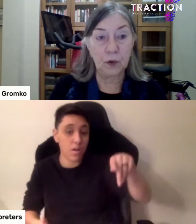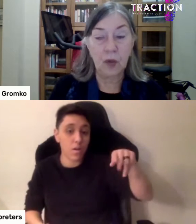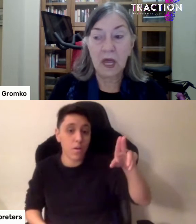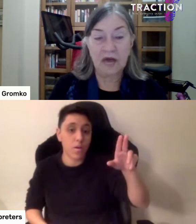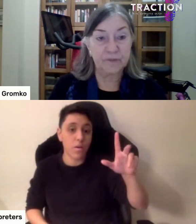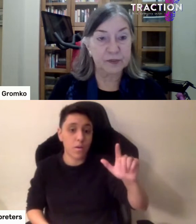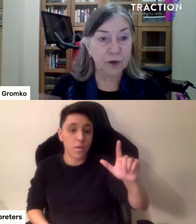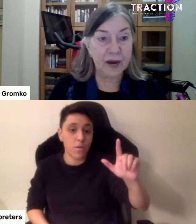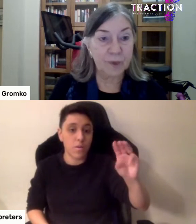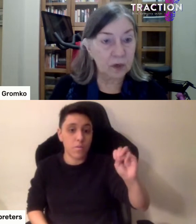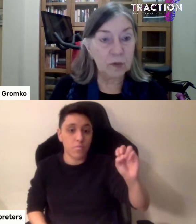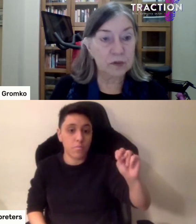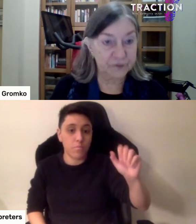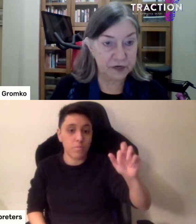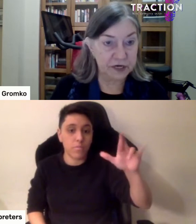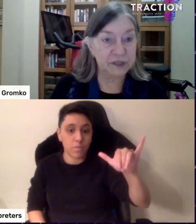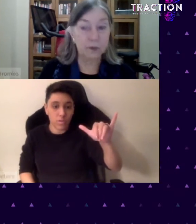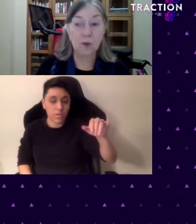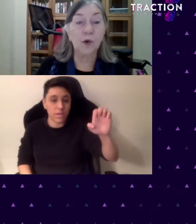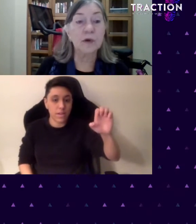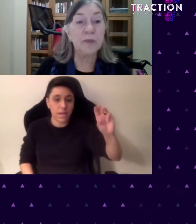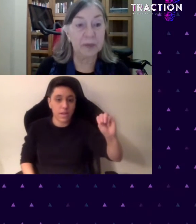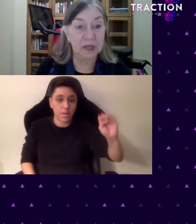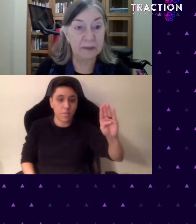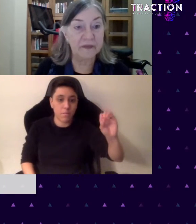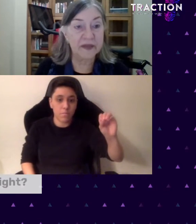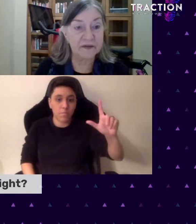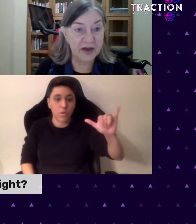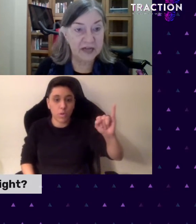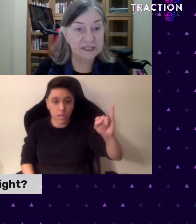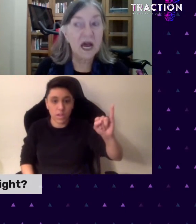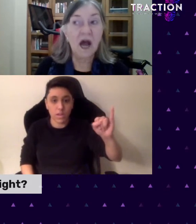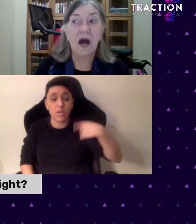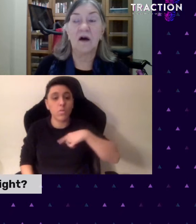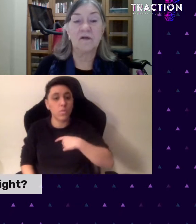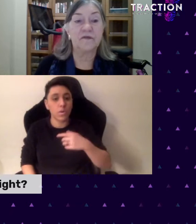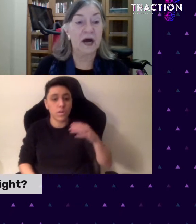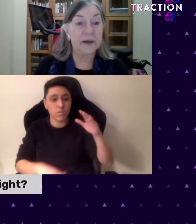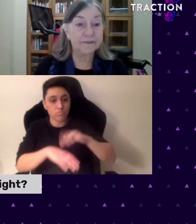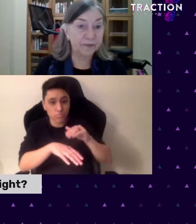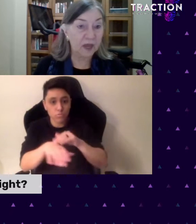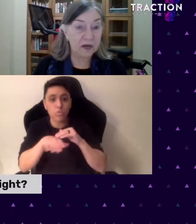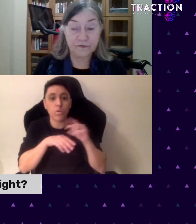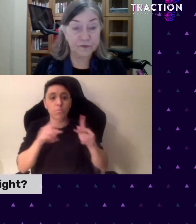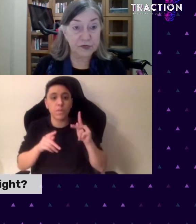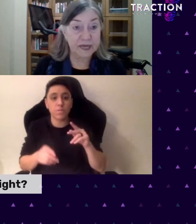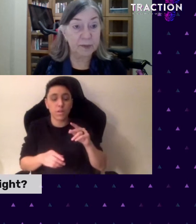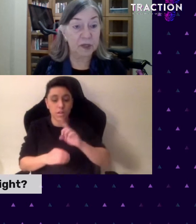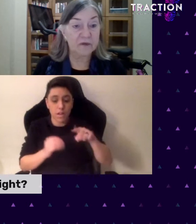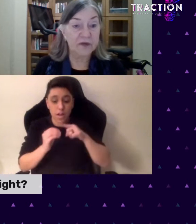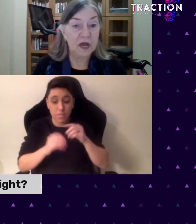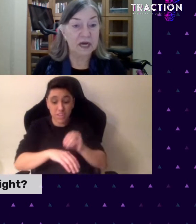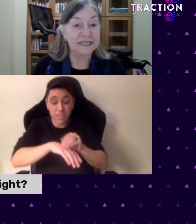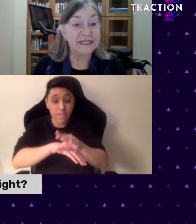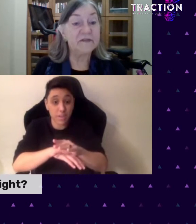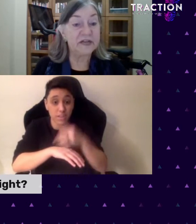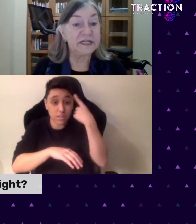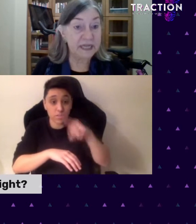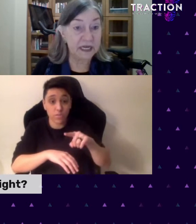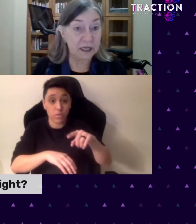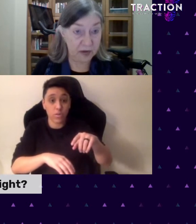all know who have prescribed hormones for years that we warn people about the effects of for example, of